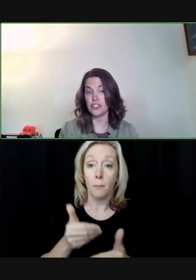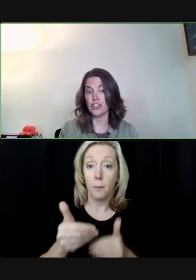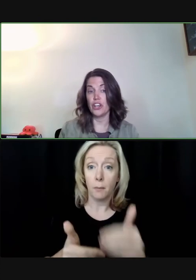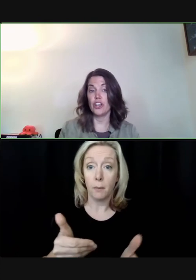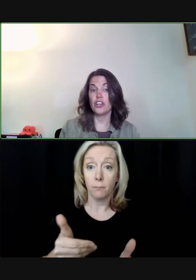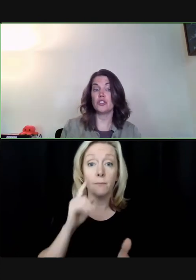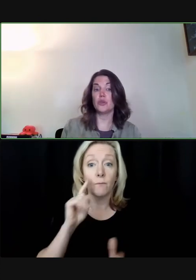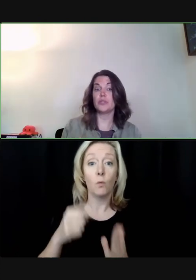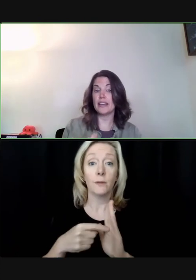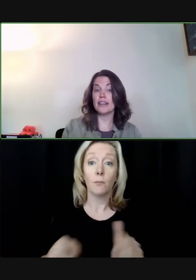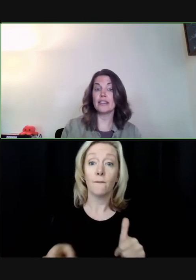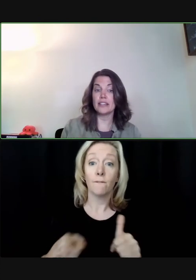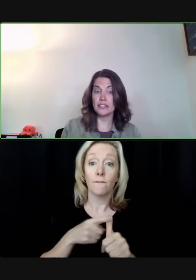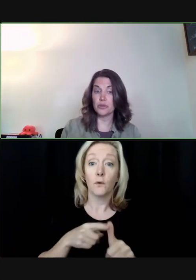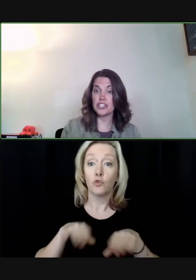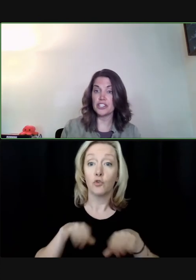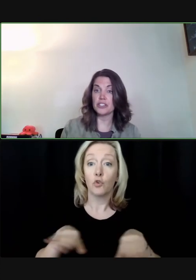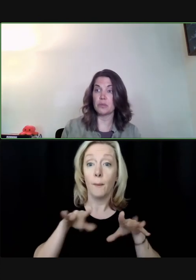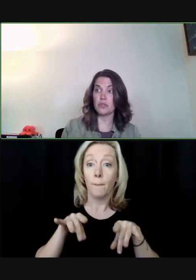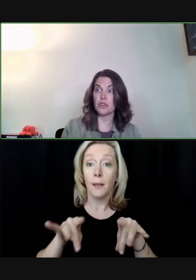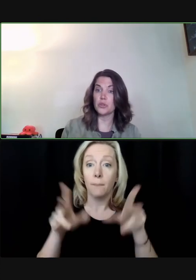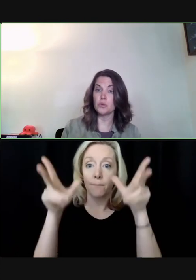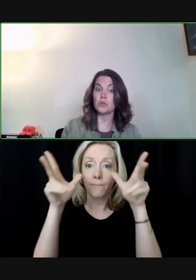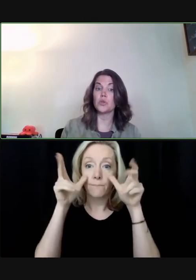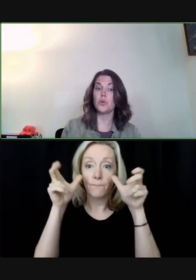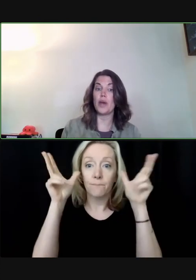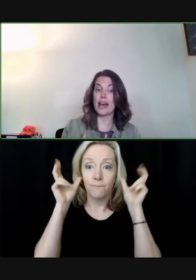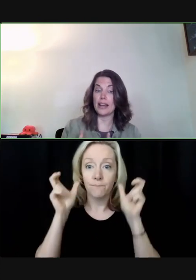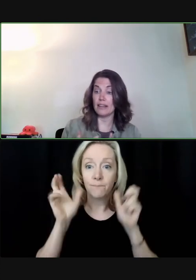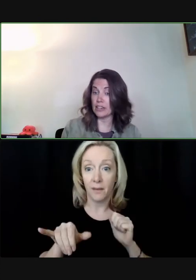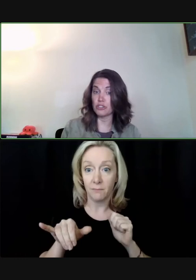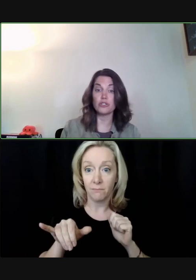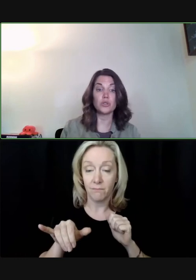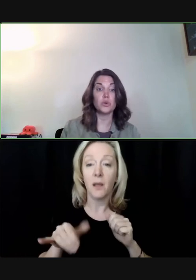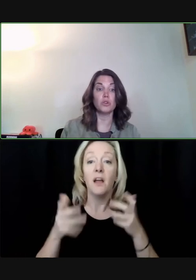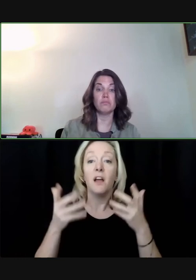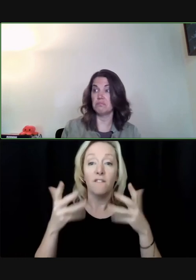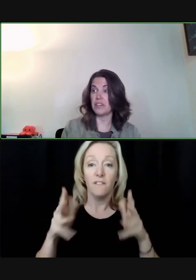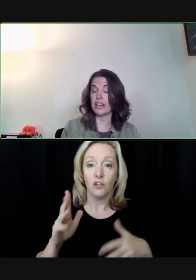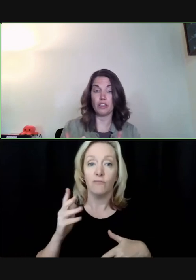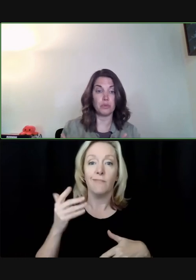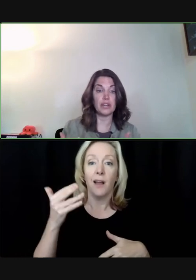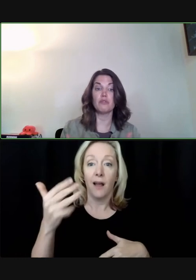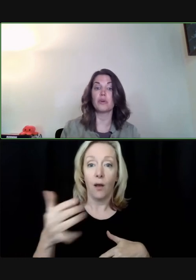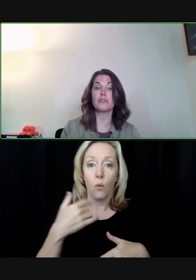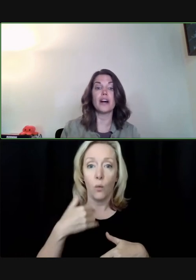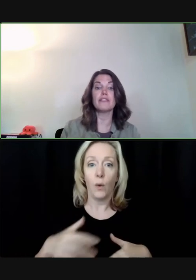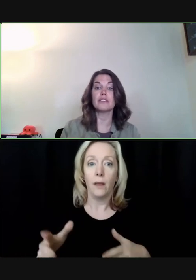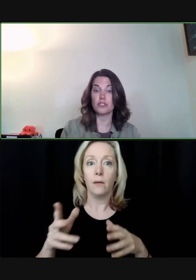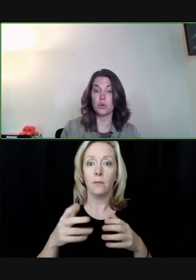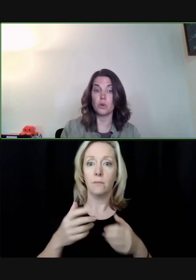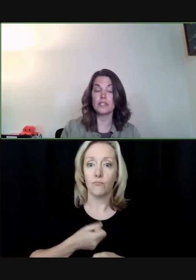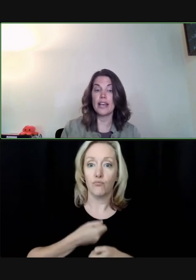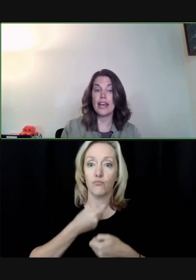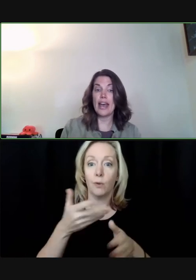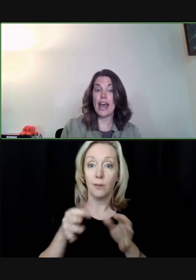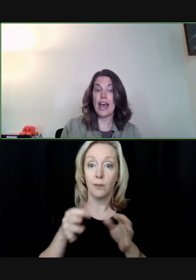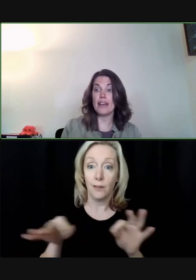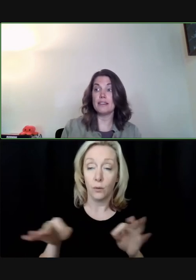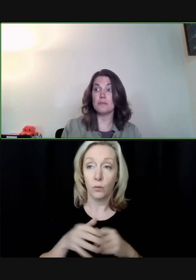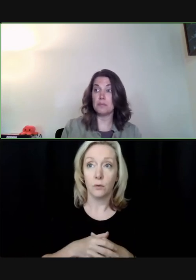expressive language. So taking into consideration some of our students who enter school at 3, 4, 5 years